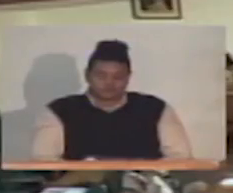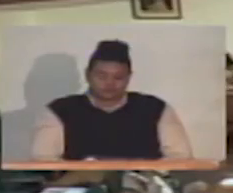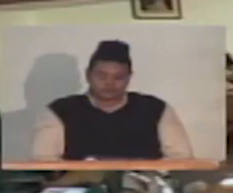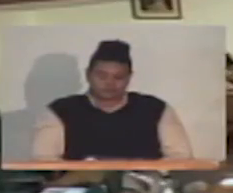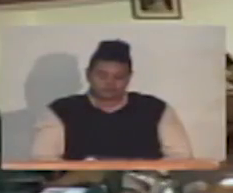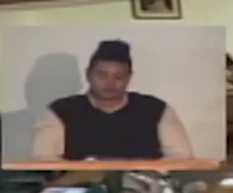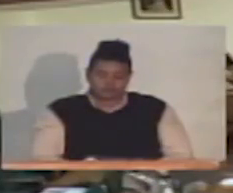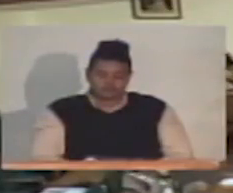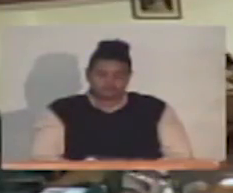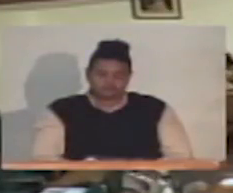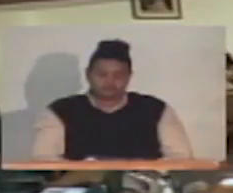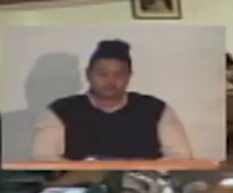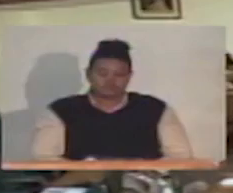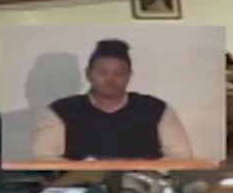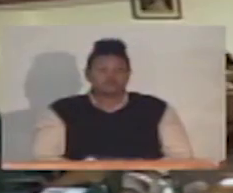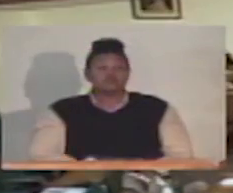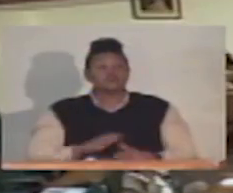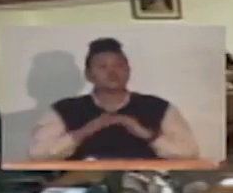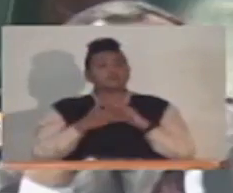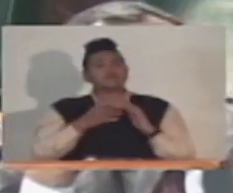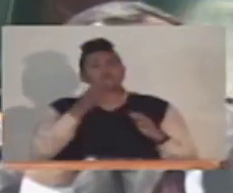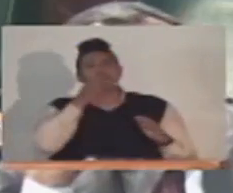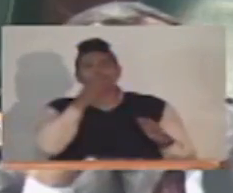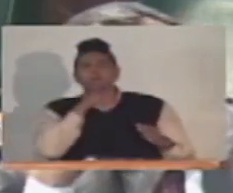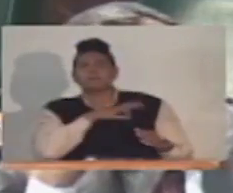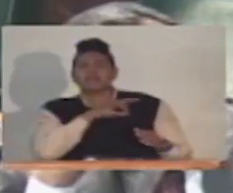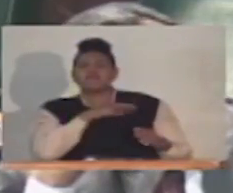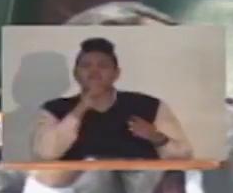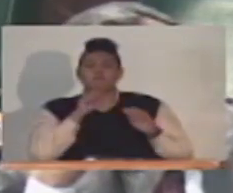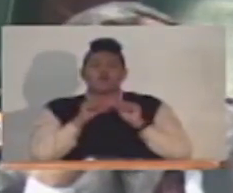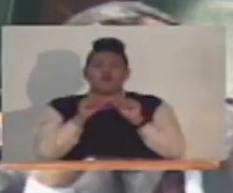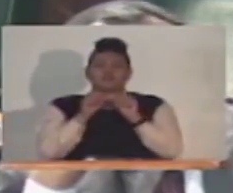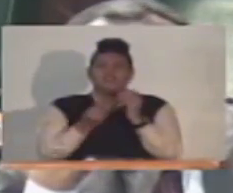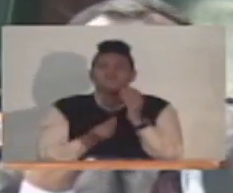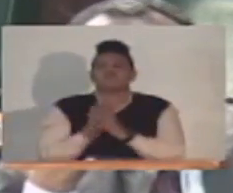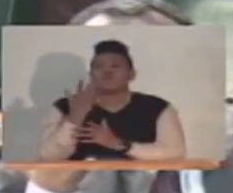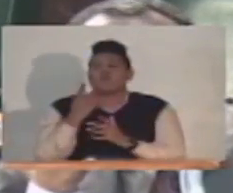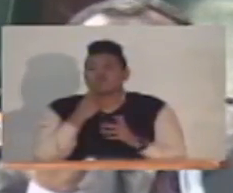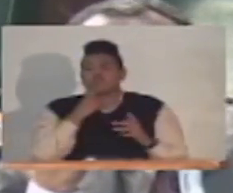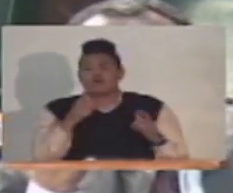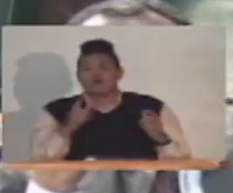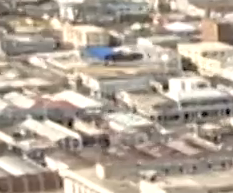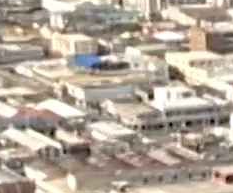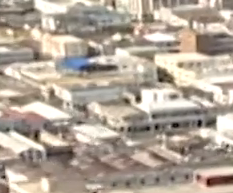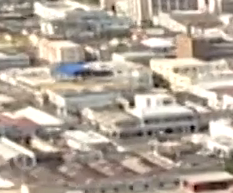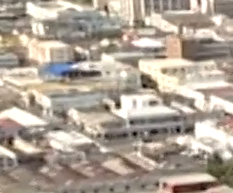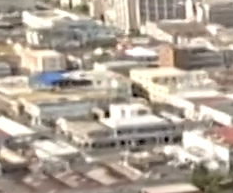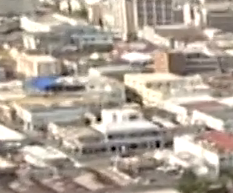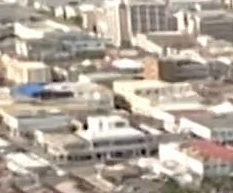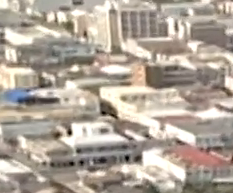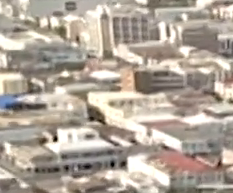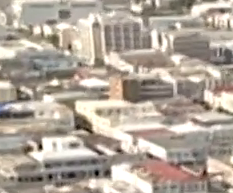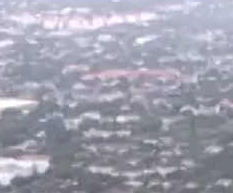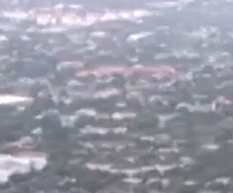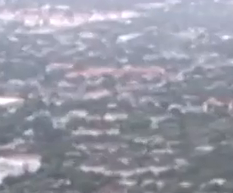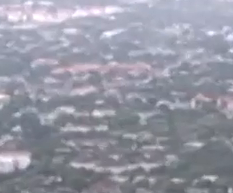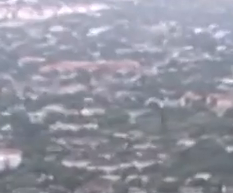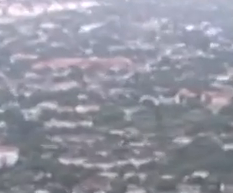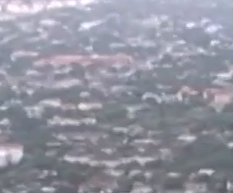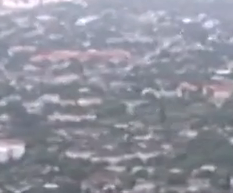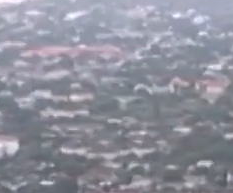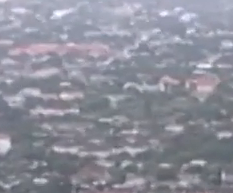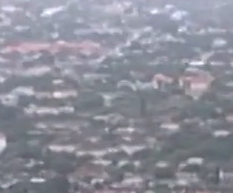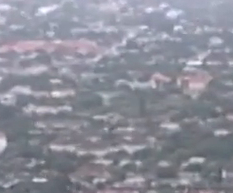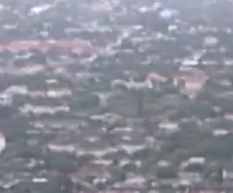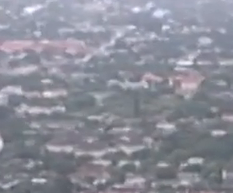A new structure aimed at reducing duplication in the housing sector will be implemented by year's end. To facilitate this, institutional